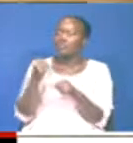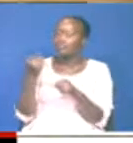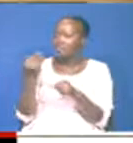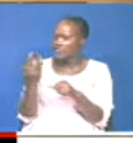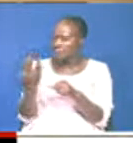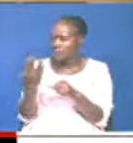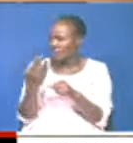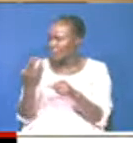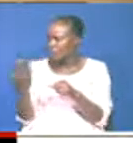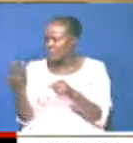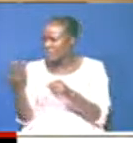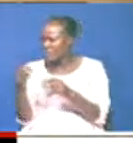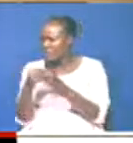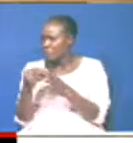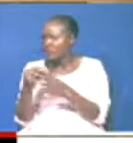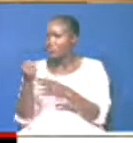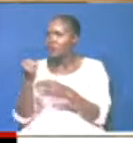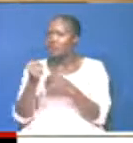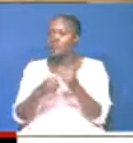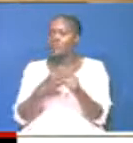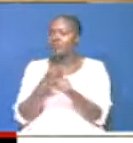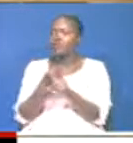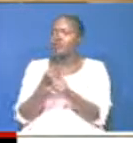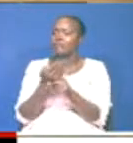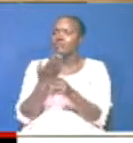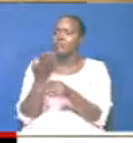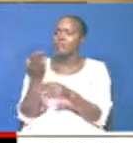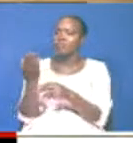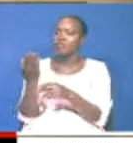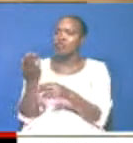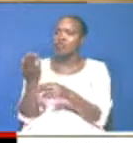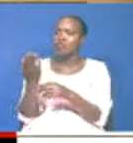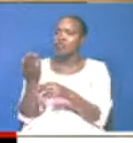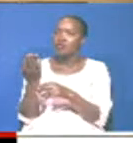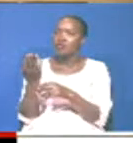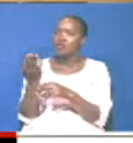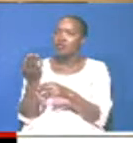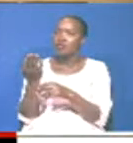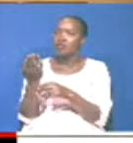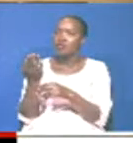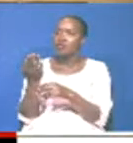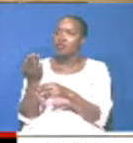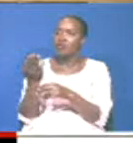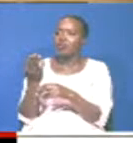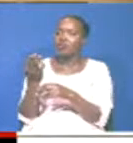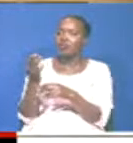5 or 5 years, was Job Isaac Mamto, and the likes of Leonard Mambo,